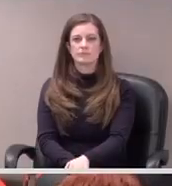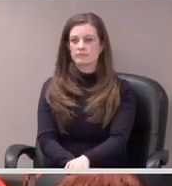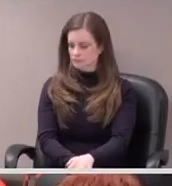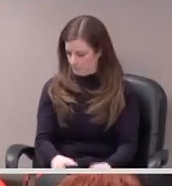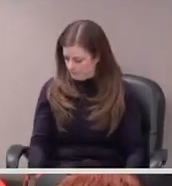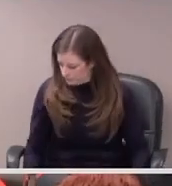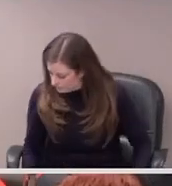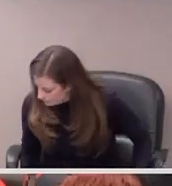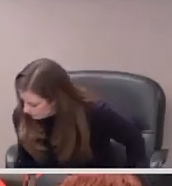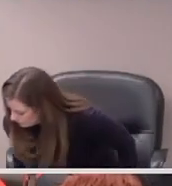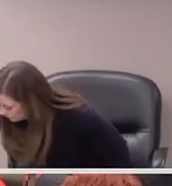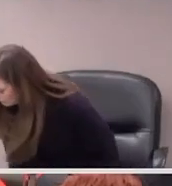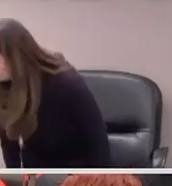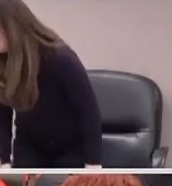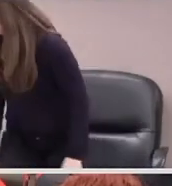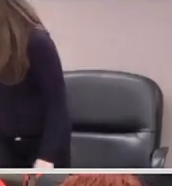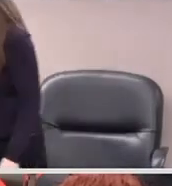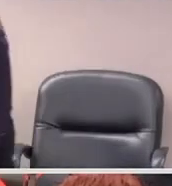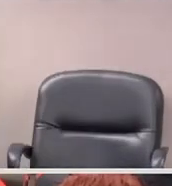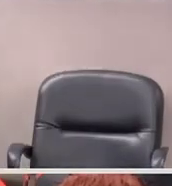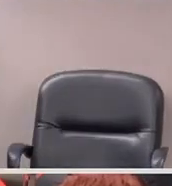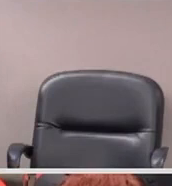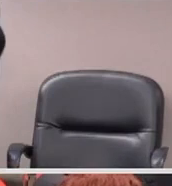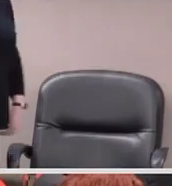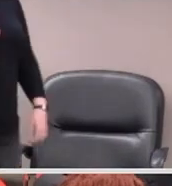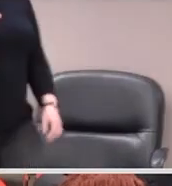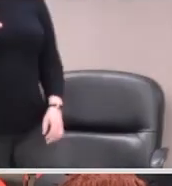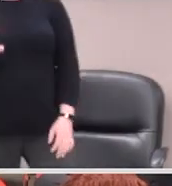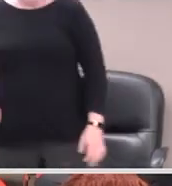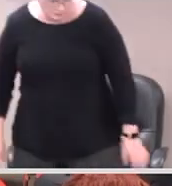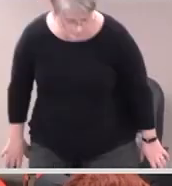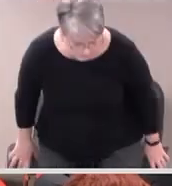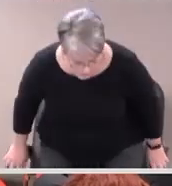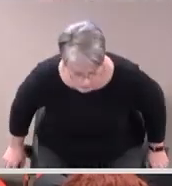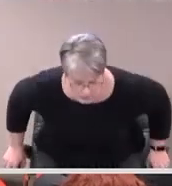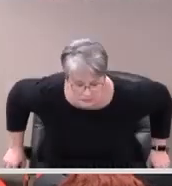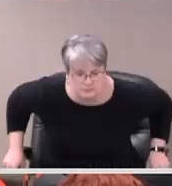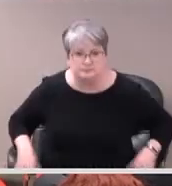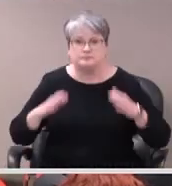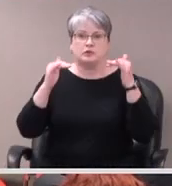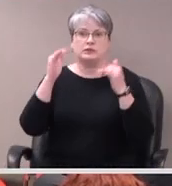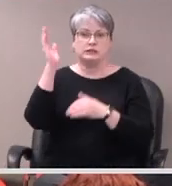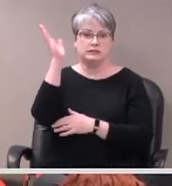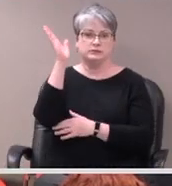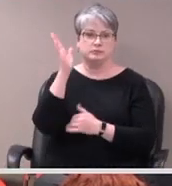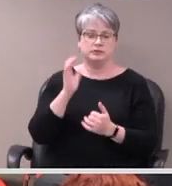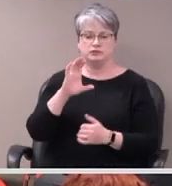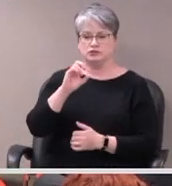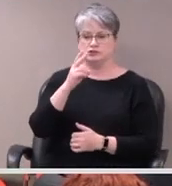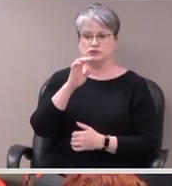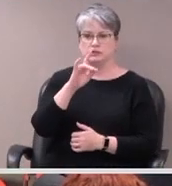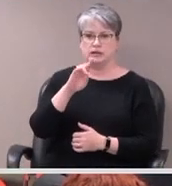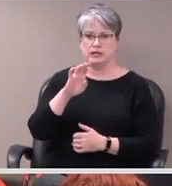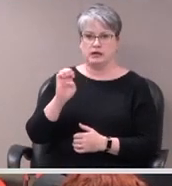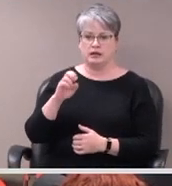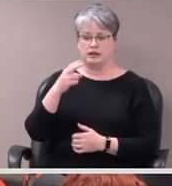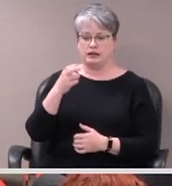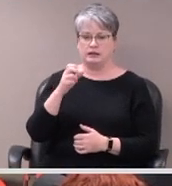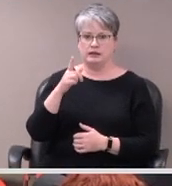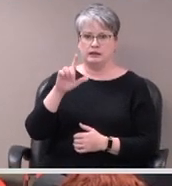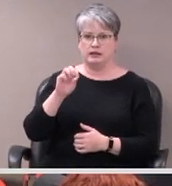Our next speaker is Chanel Helm. Chanel Helm is going to talk to us about SROs.